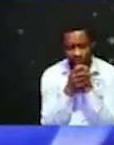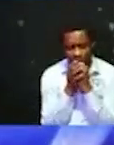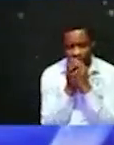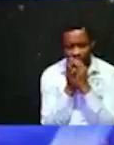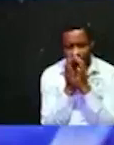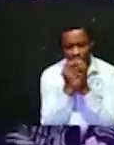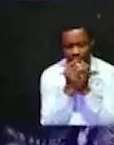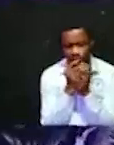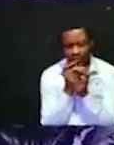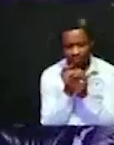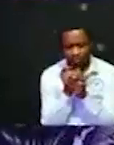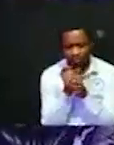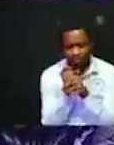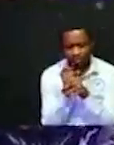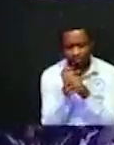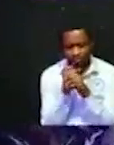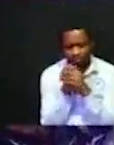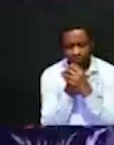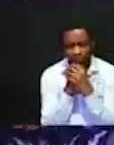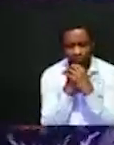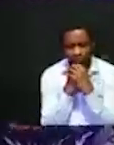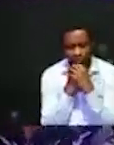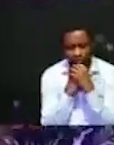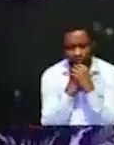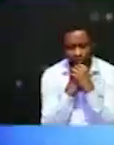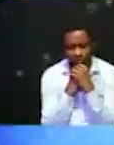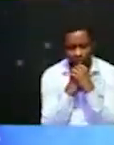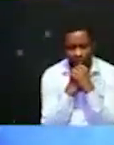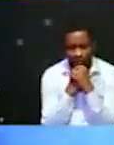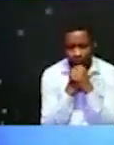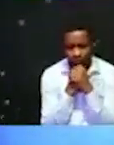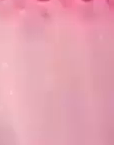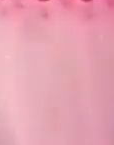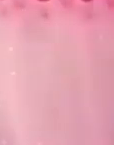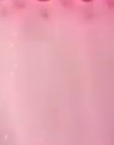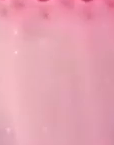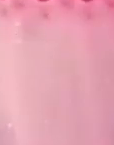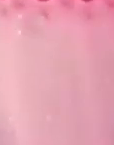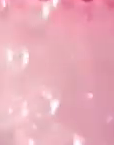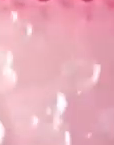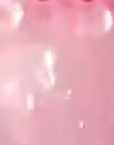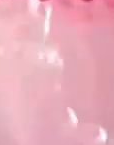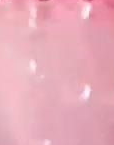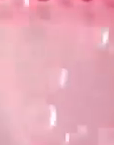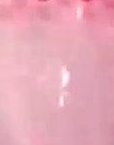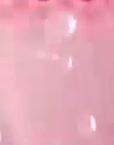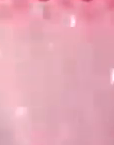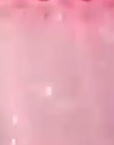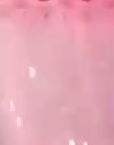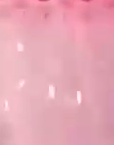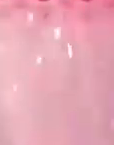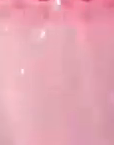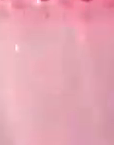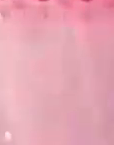lobobo zidabaha. Rabada bo masuta. Redi bakura bade zapiria. Rokotonda la la